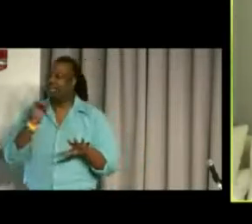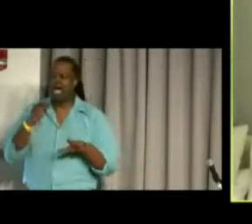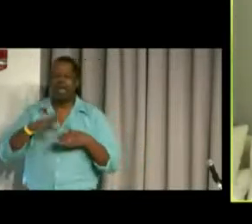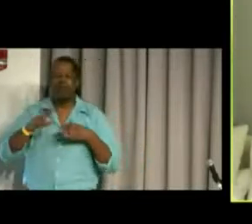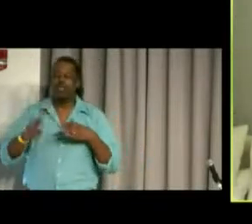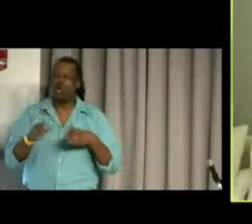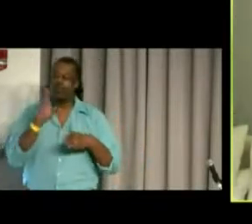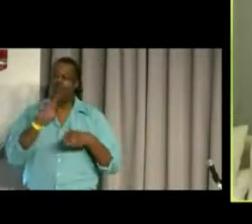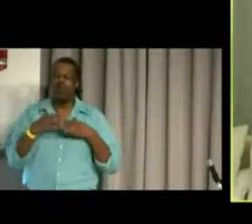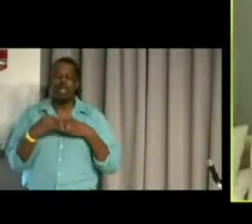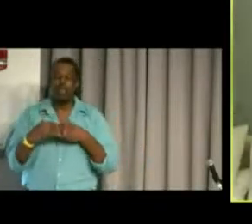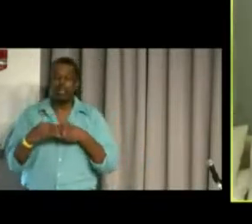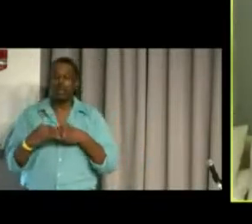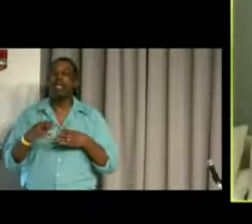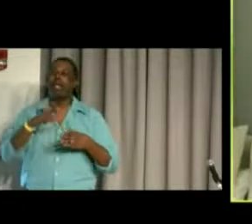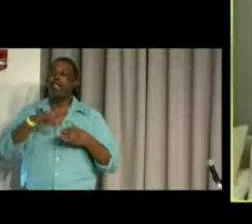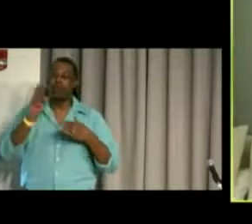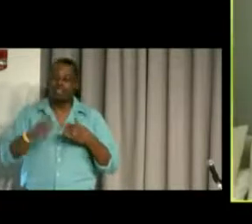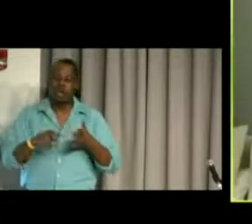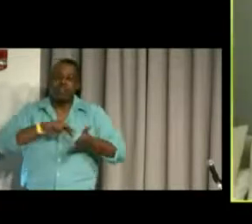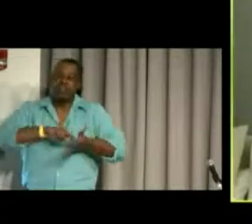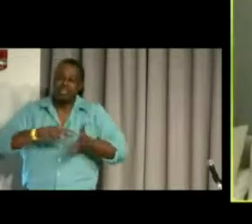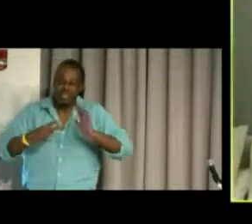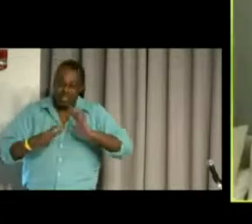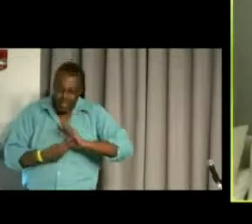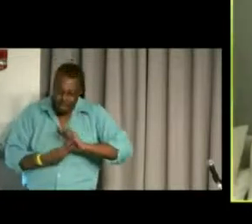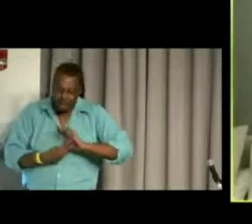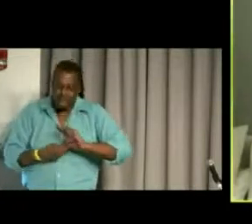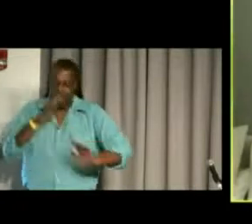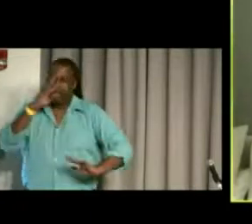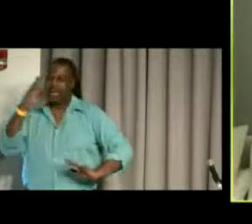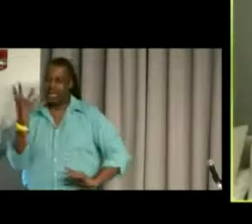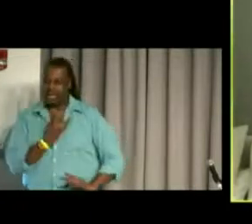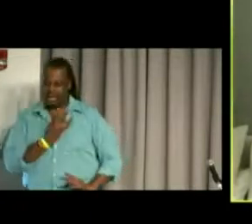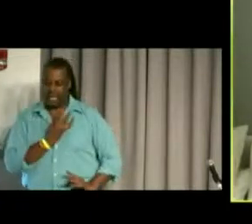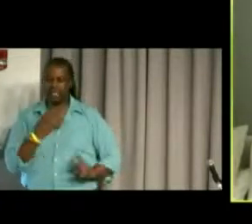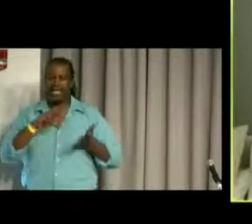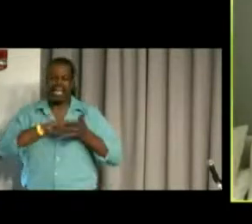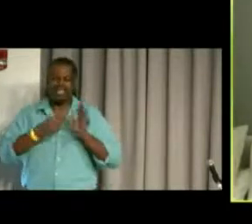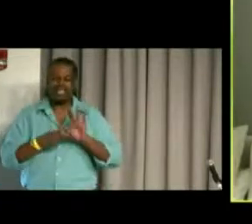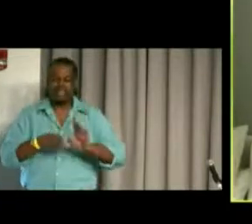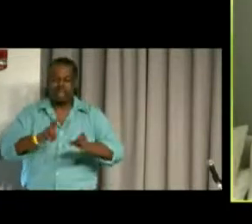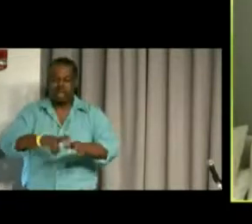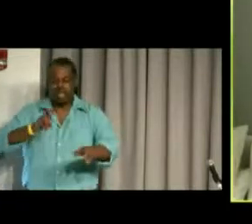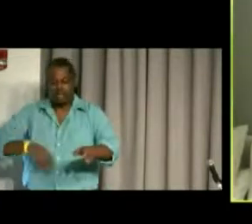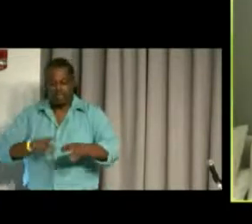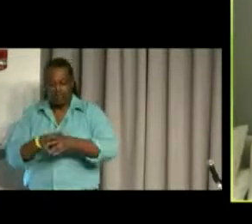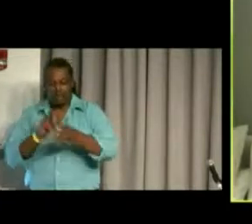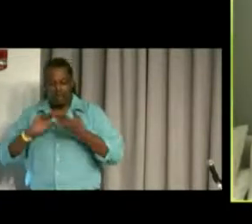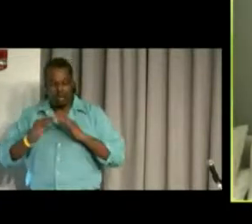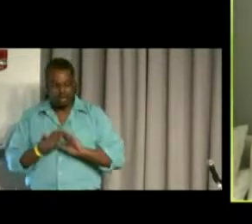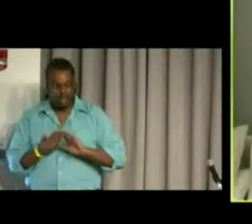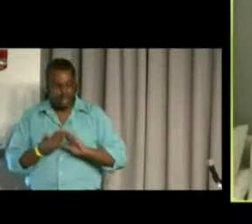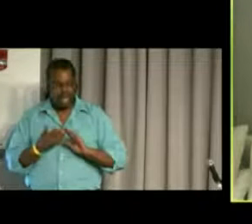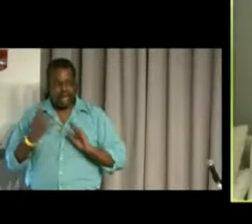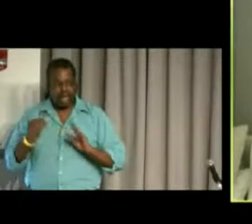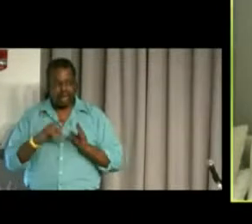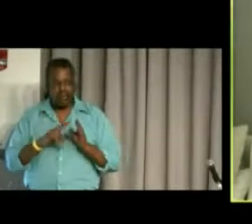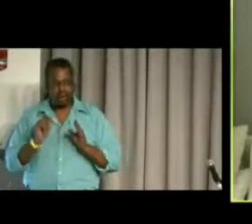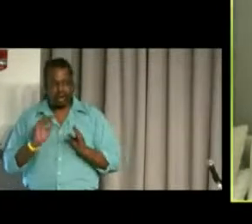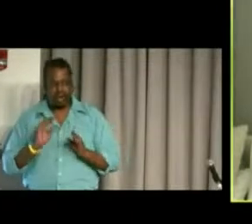a result of intentional and willful neglect and intentional divestment from our city and from